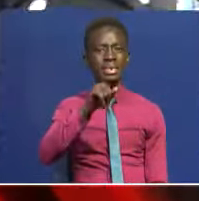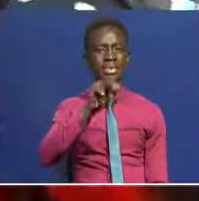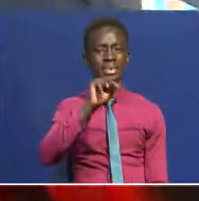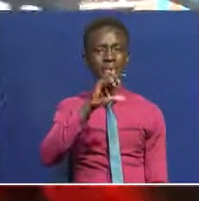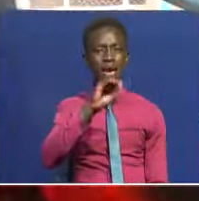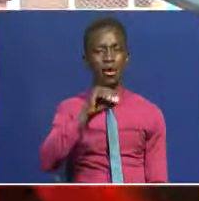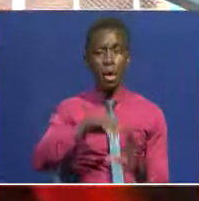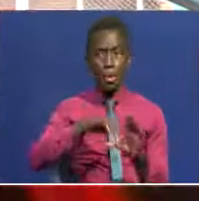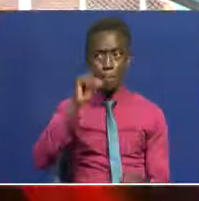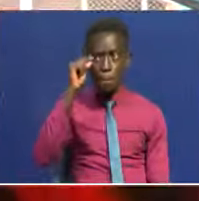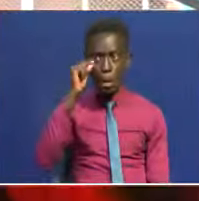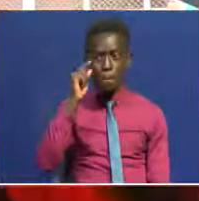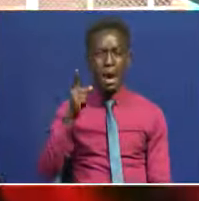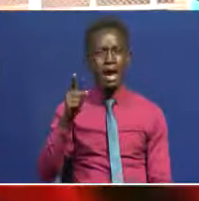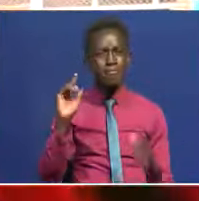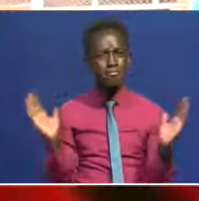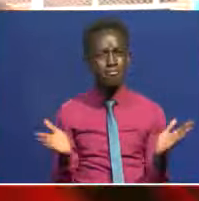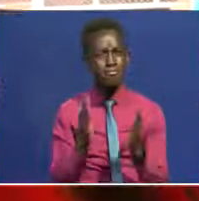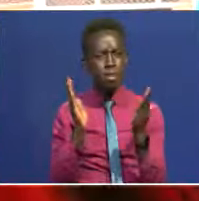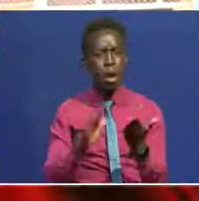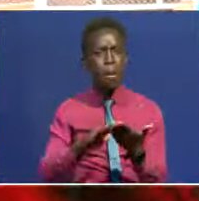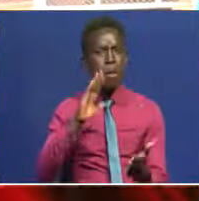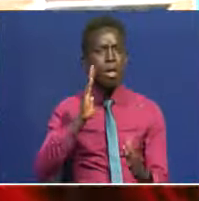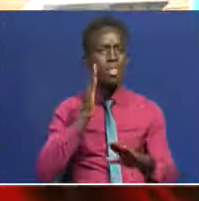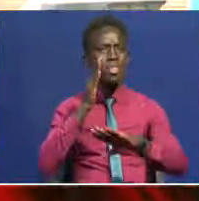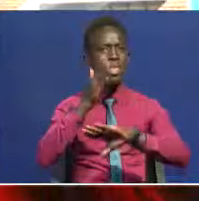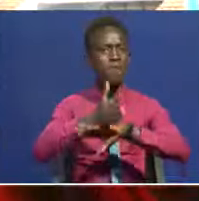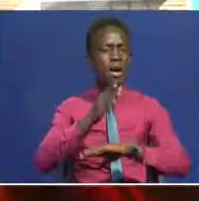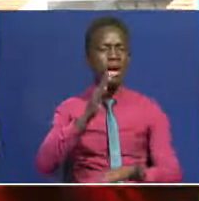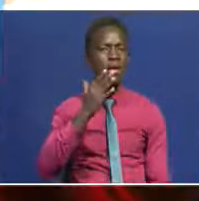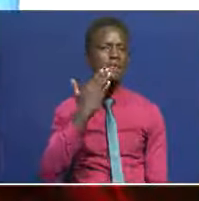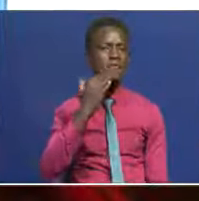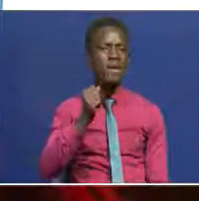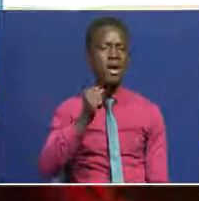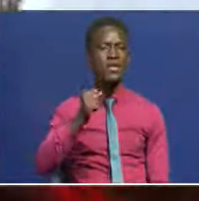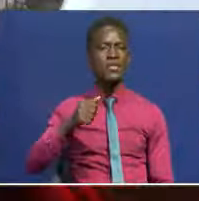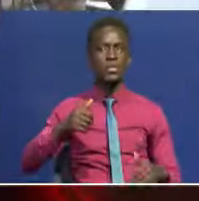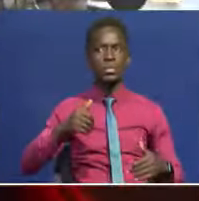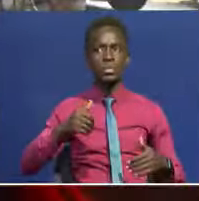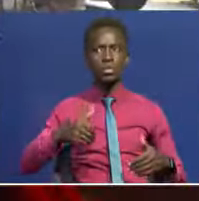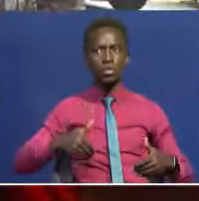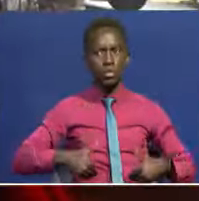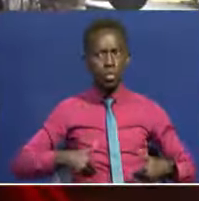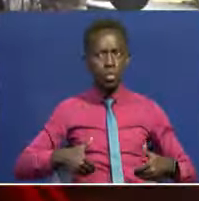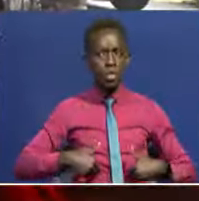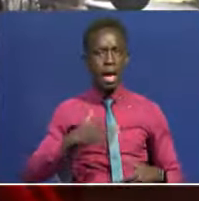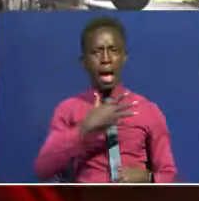than 1,500 youth, women and persons living with disability annually.